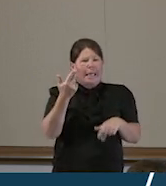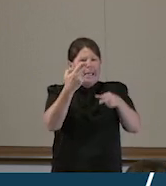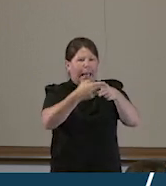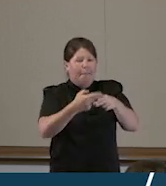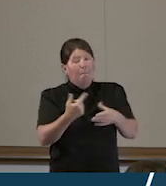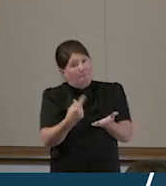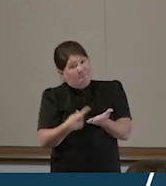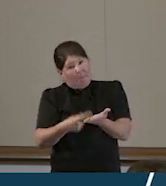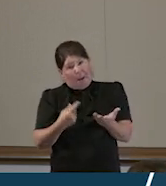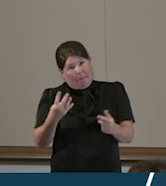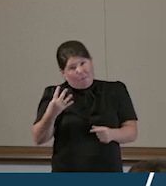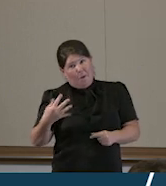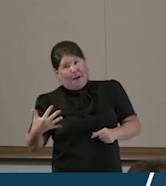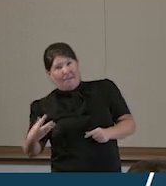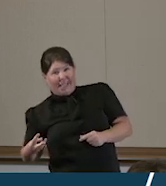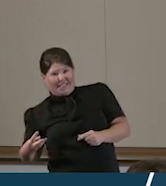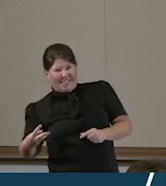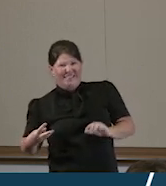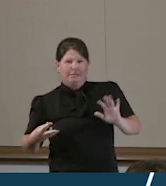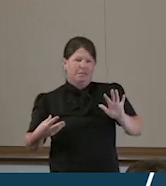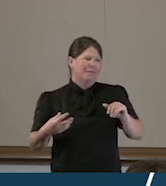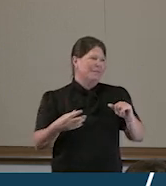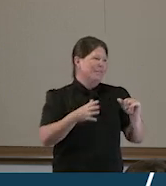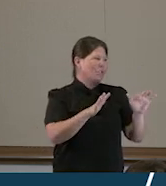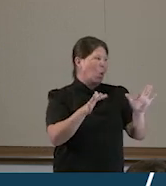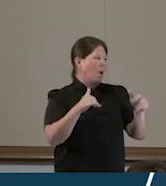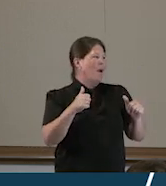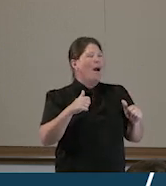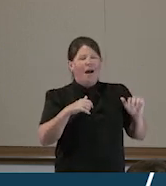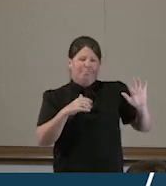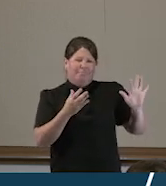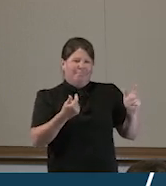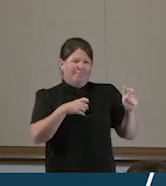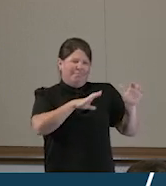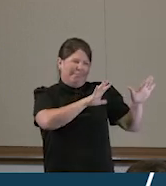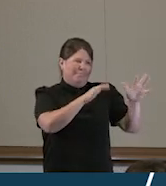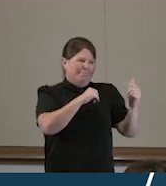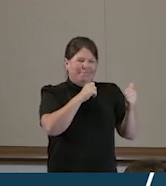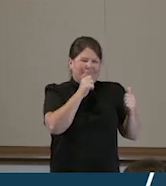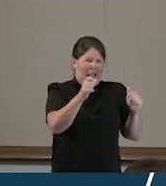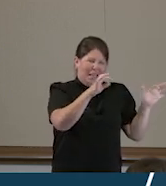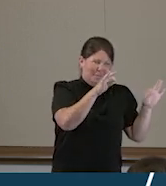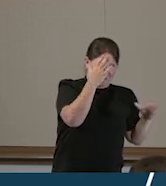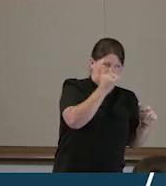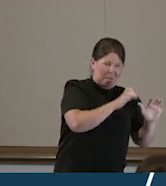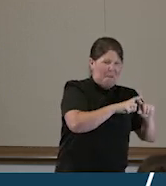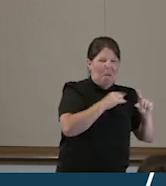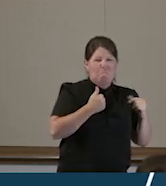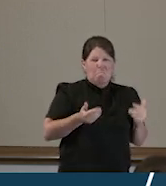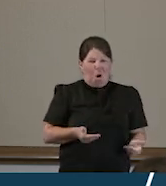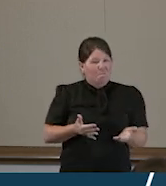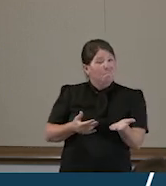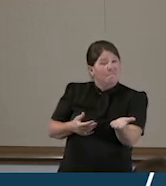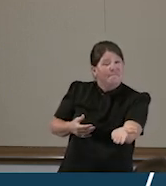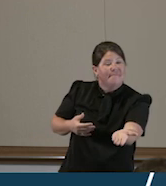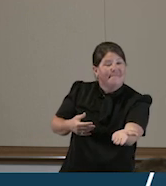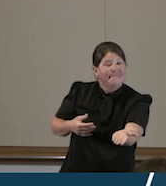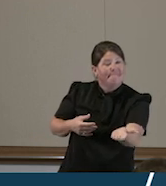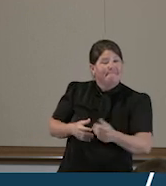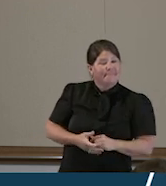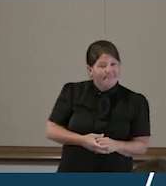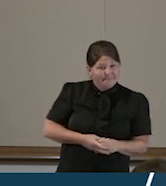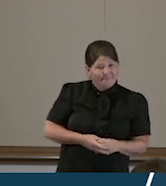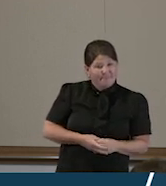more. I'm not going to go in order anymore because this is nuts. All right, go ahead, right here. So